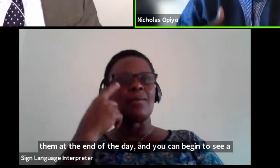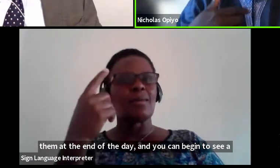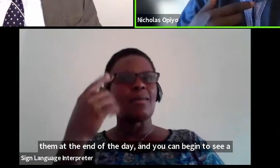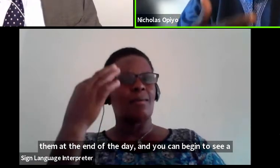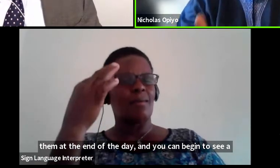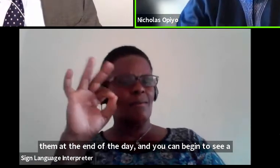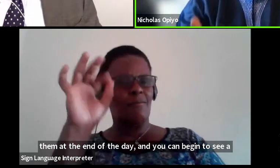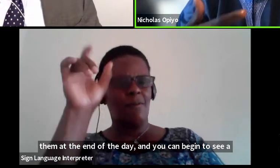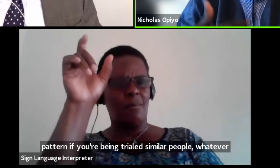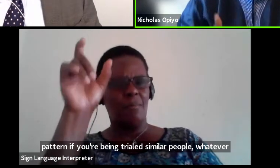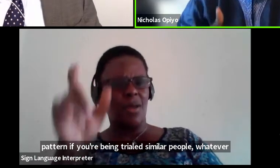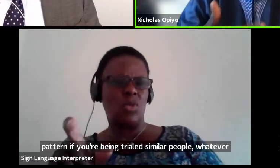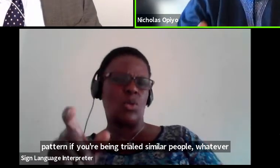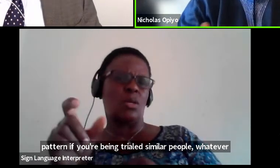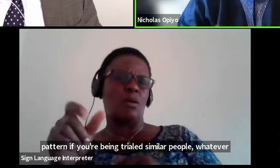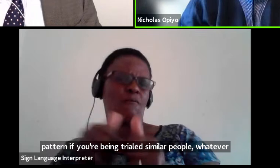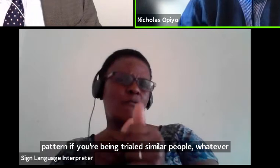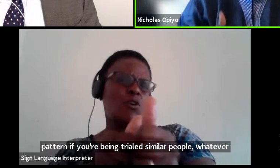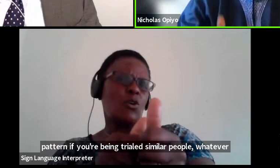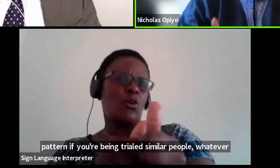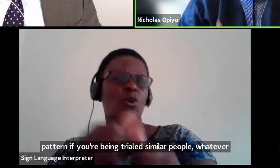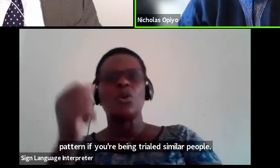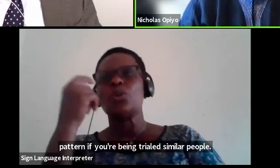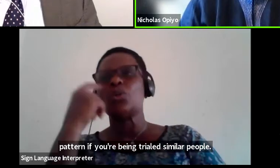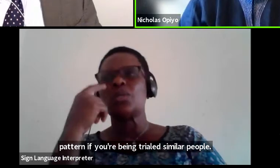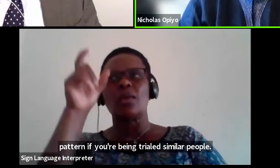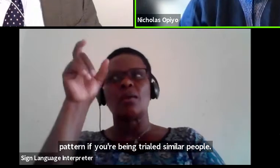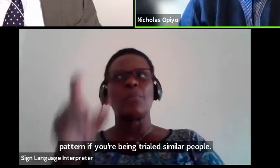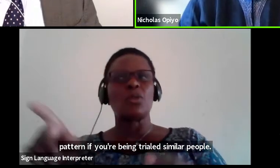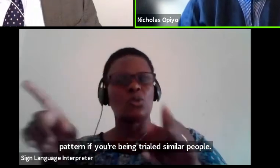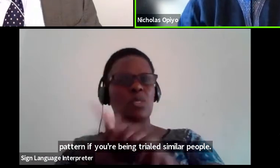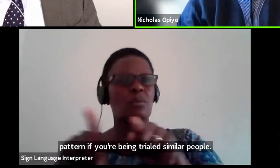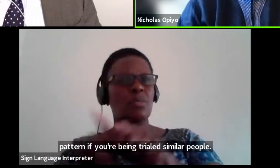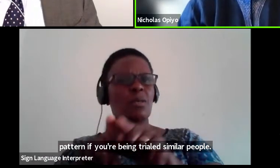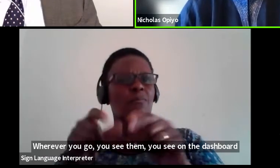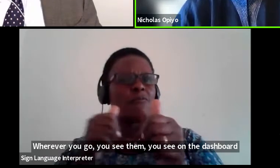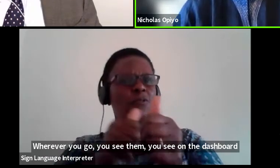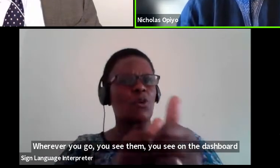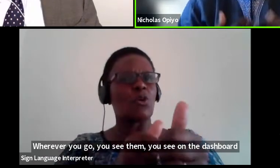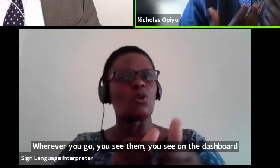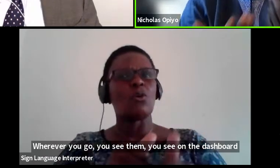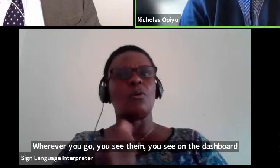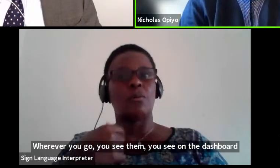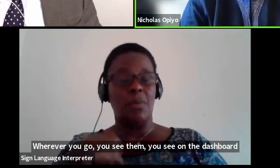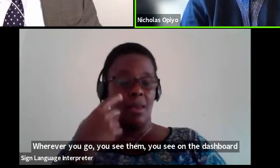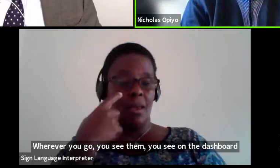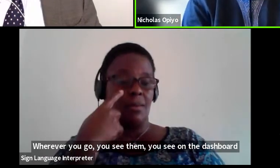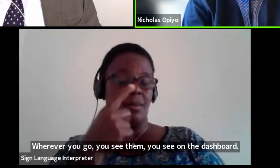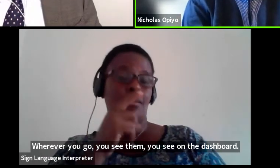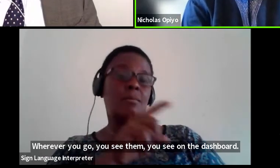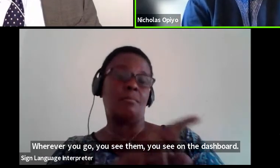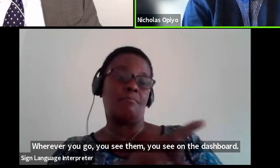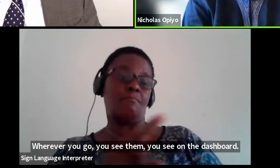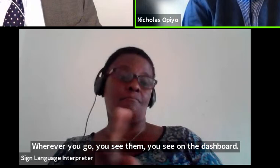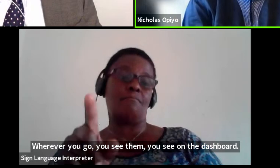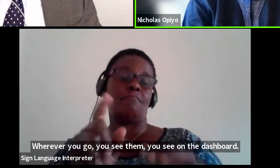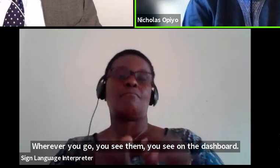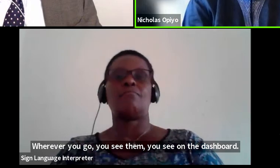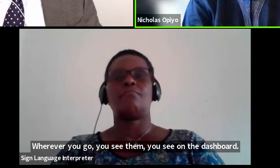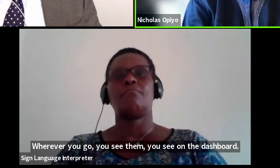people, wherever you go, you see them. You see them on the dashboard. And so you've got to, and these are very cheap